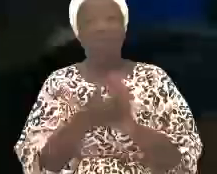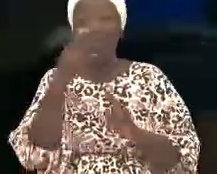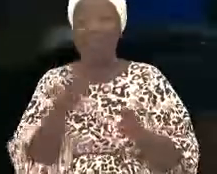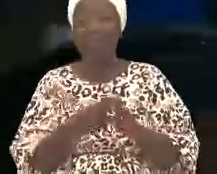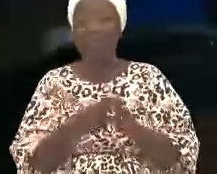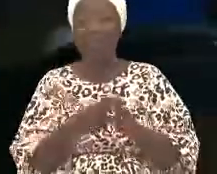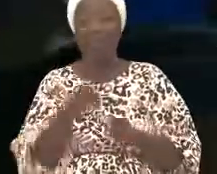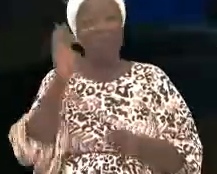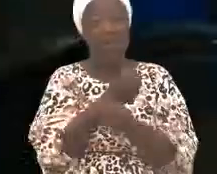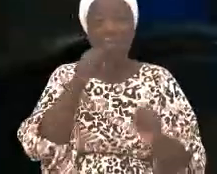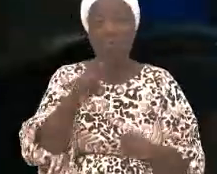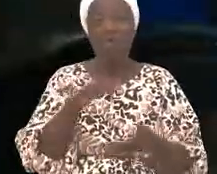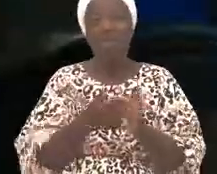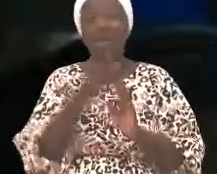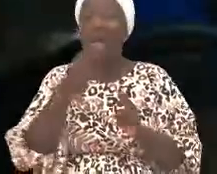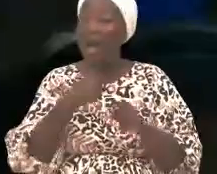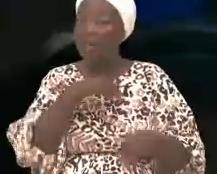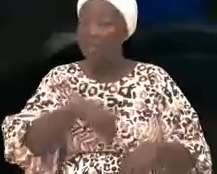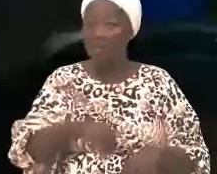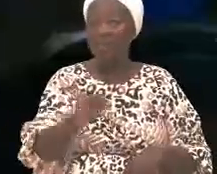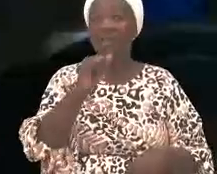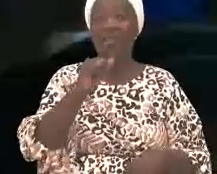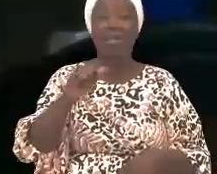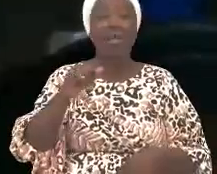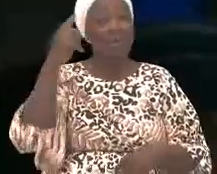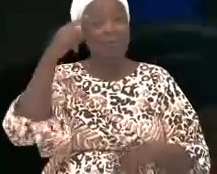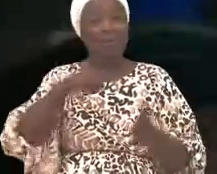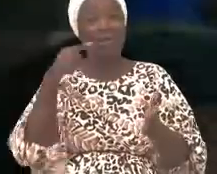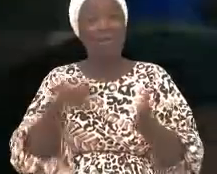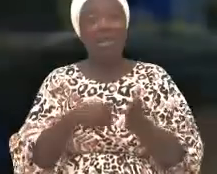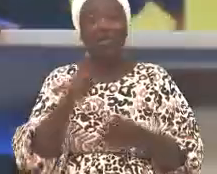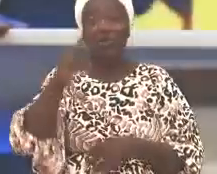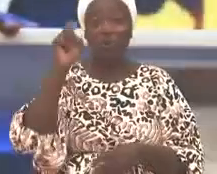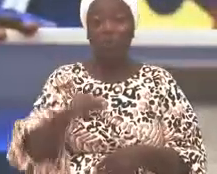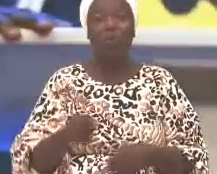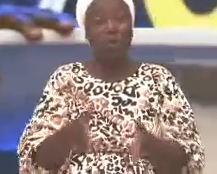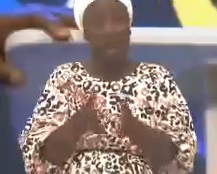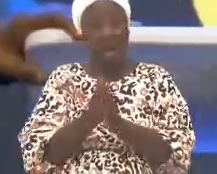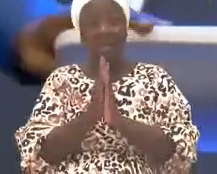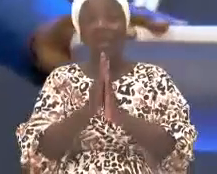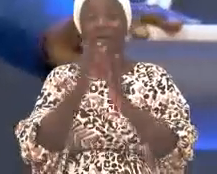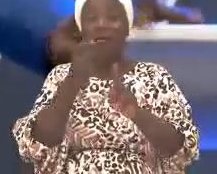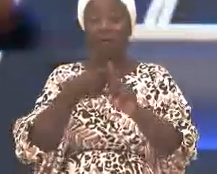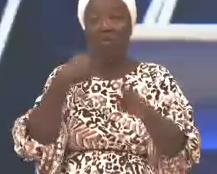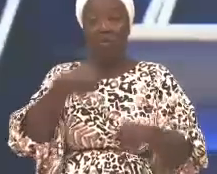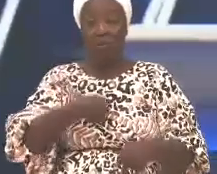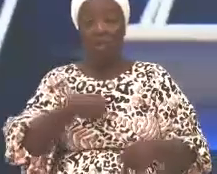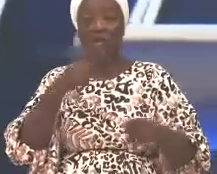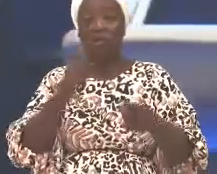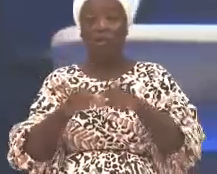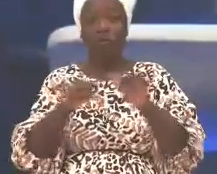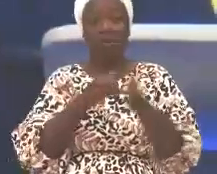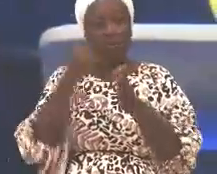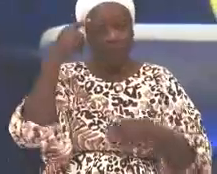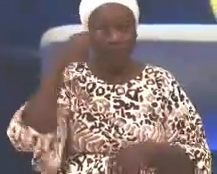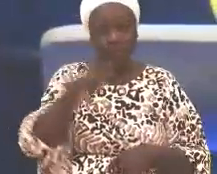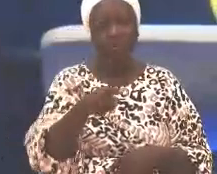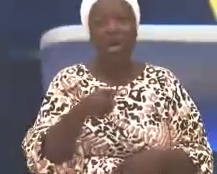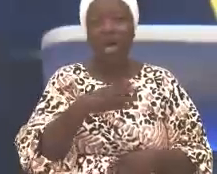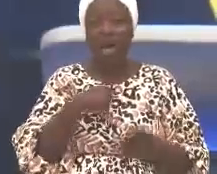save you. And yet for this you must inquire of me to do it for you. And then it